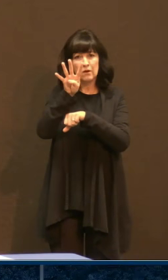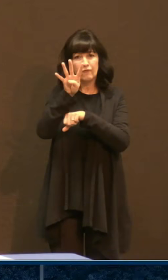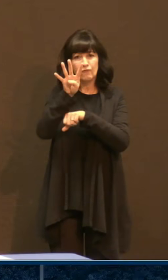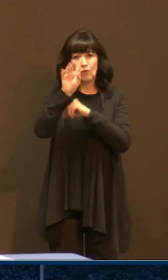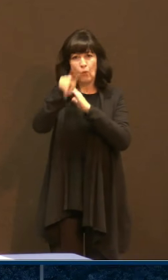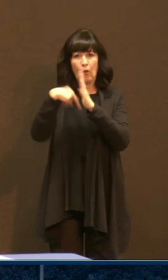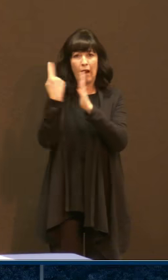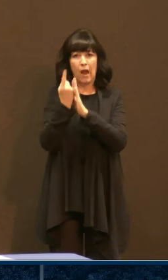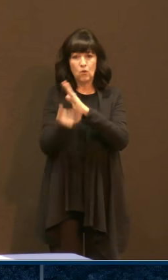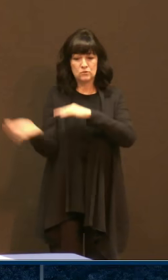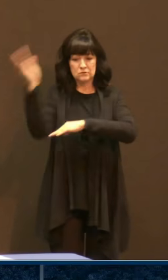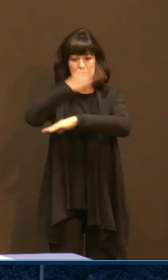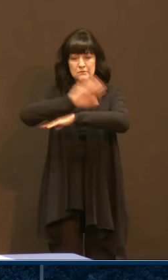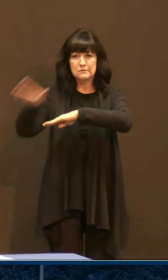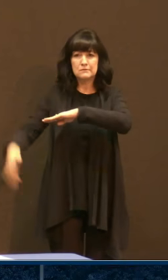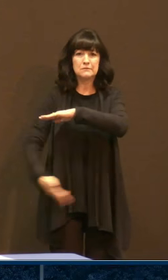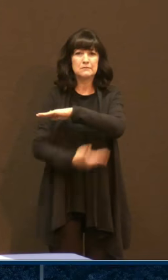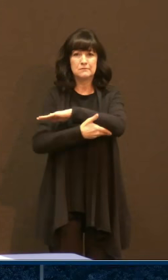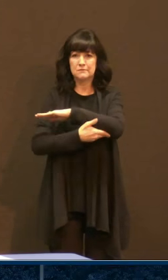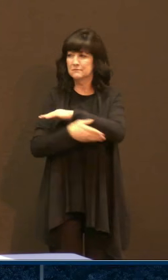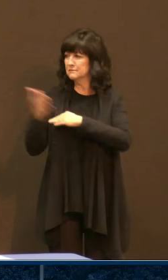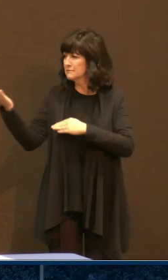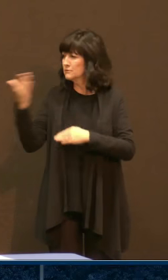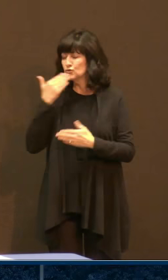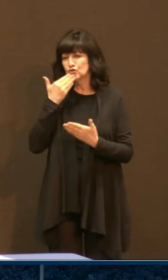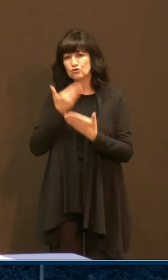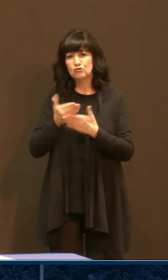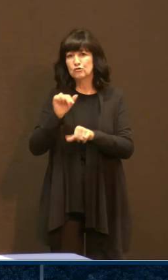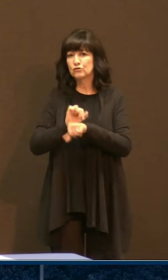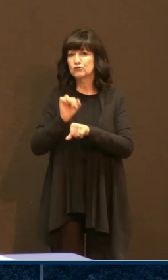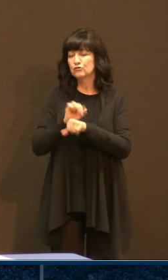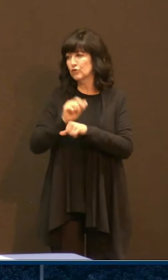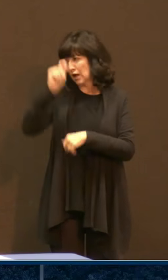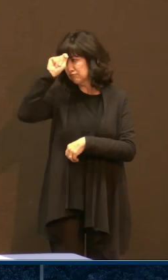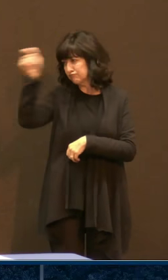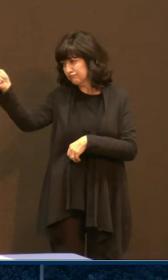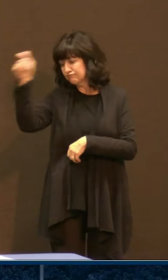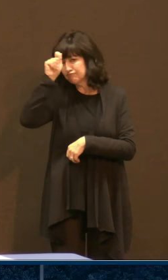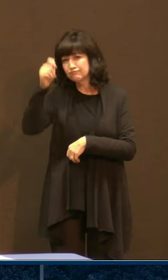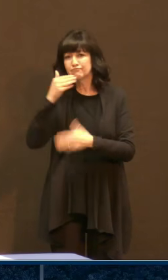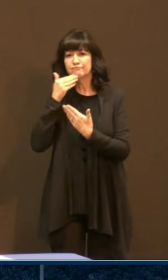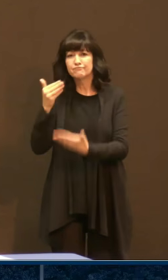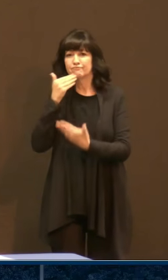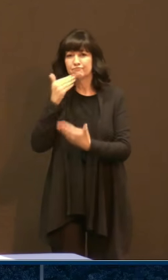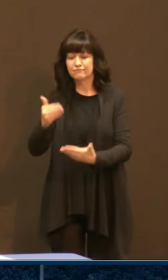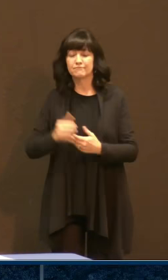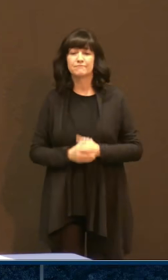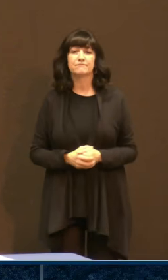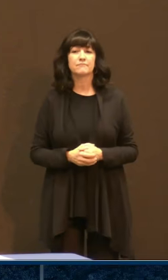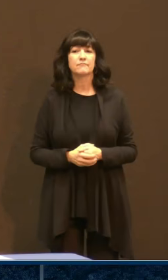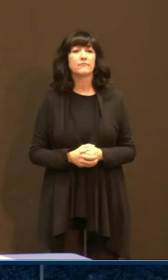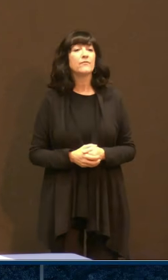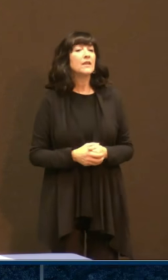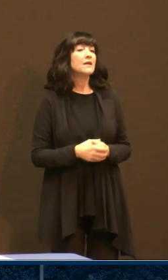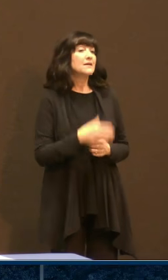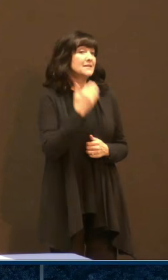job, and our hats go off to you, and we thank you very much for that. Thank you so much, Governor.